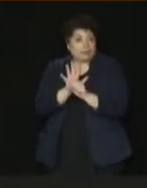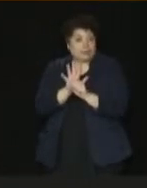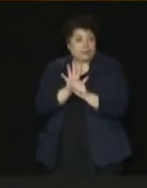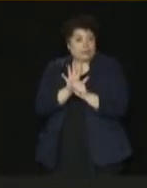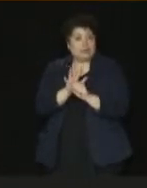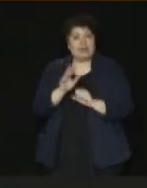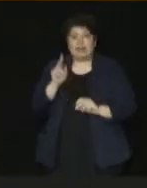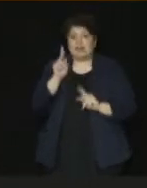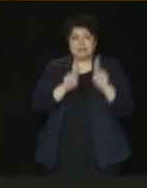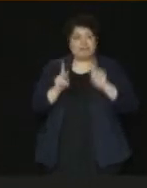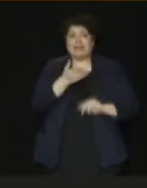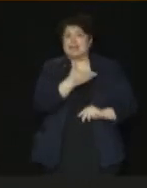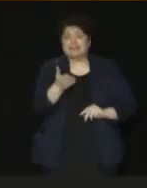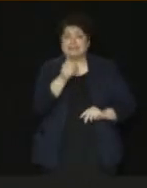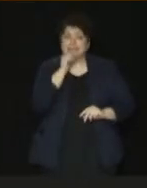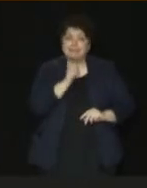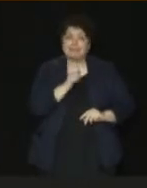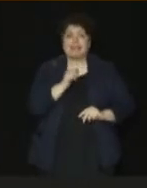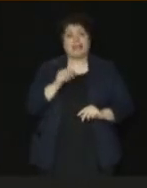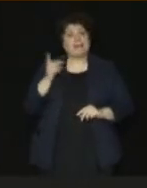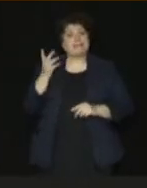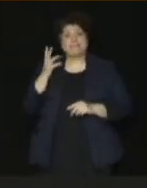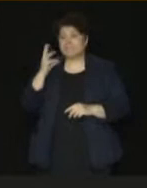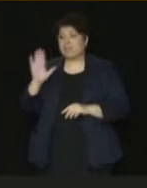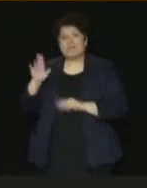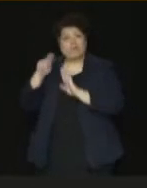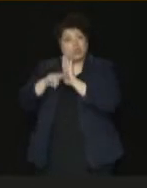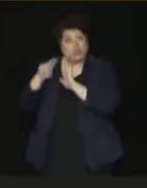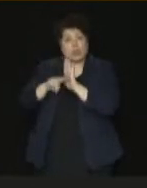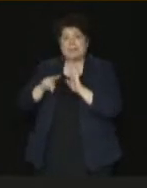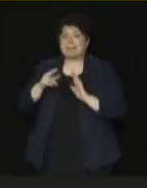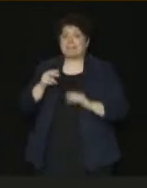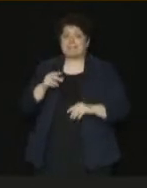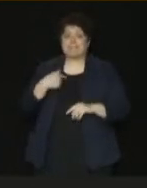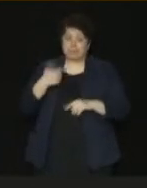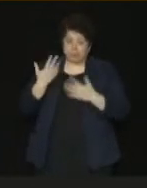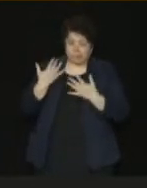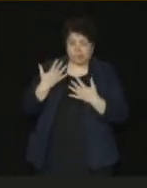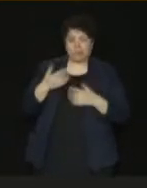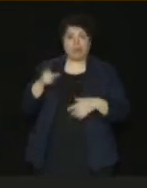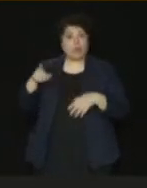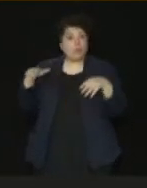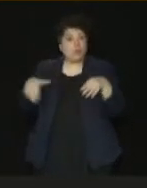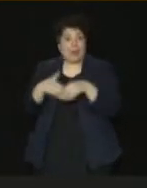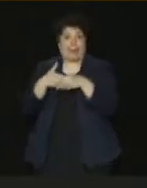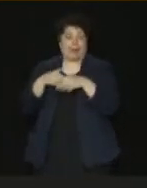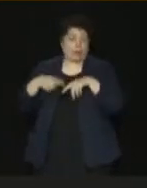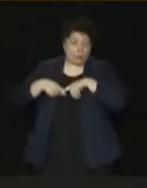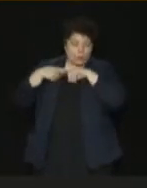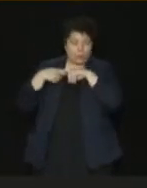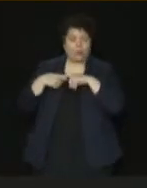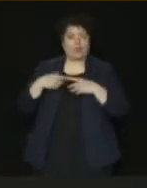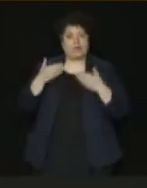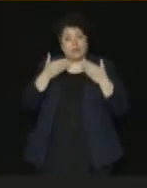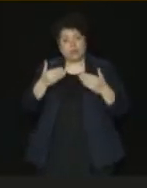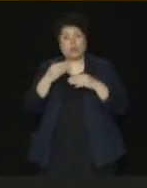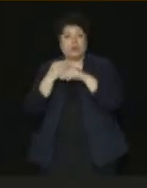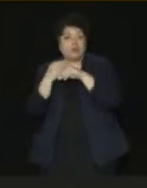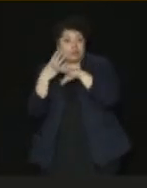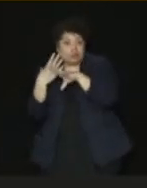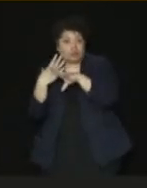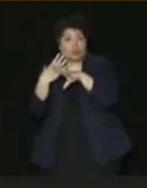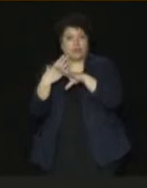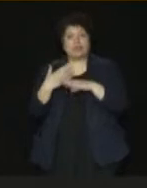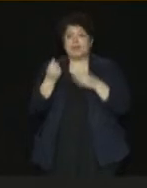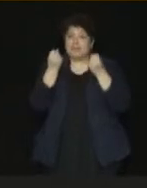have missed funerals of loved ones. They've missed weddings or things that have been held virtually. It's very difficult